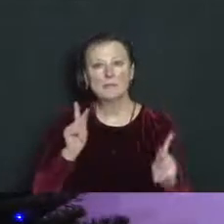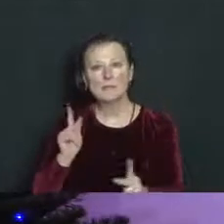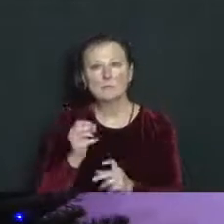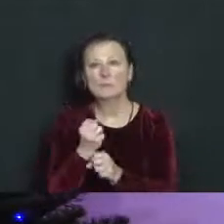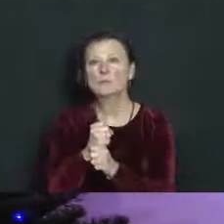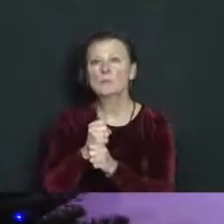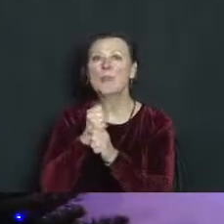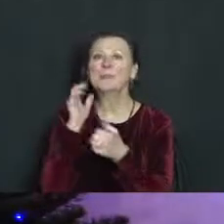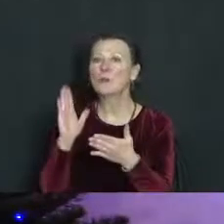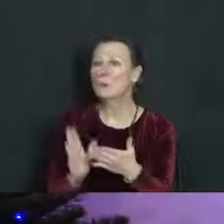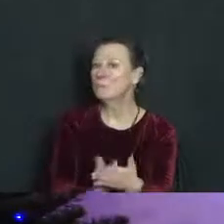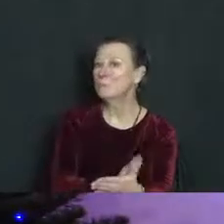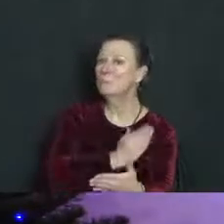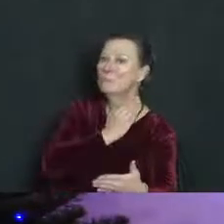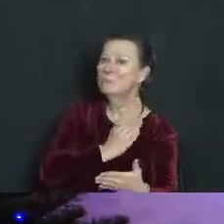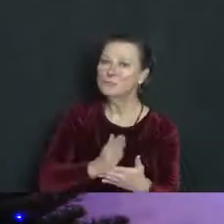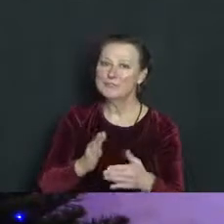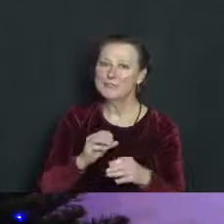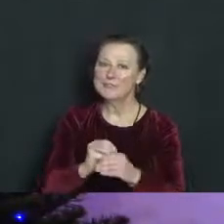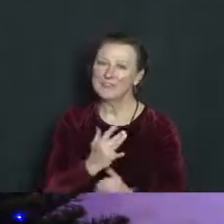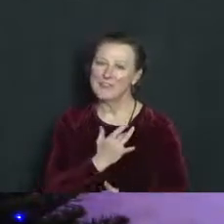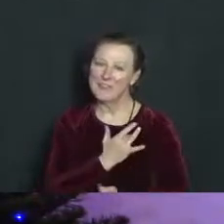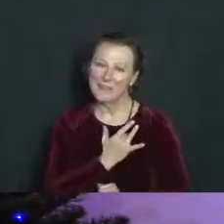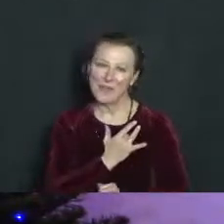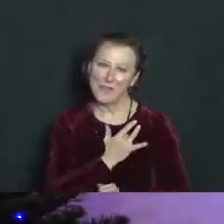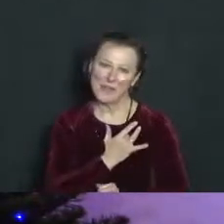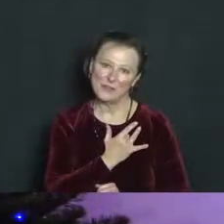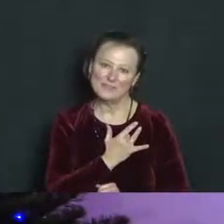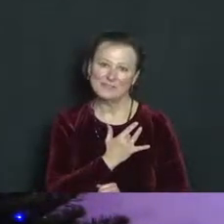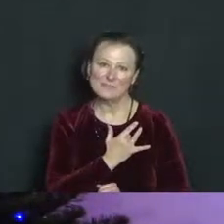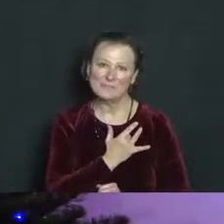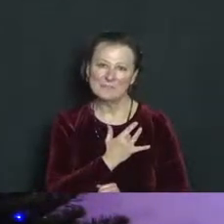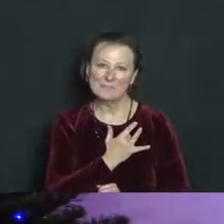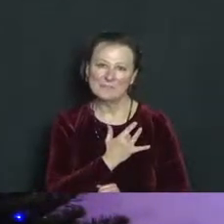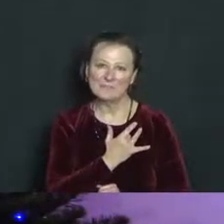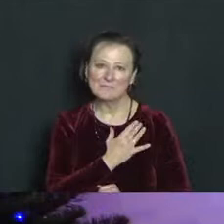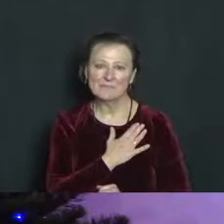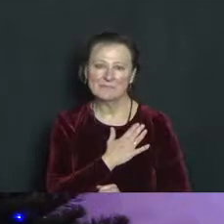make music in the heart.